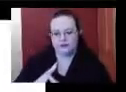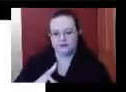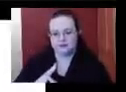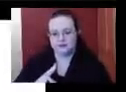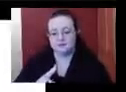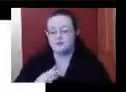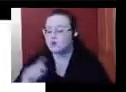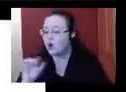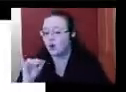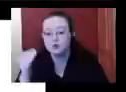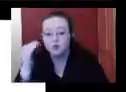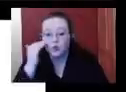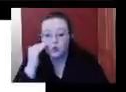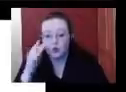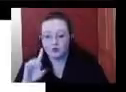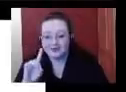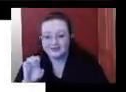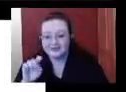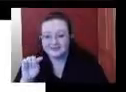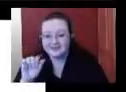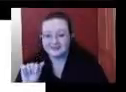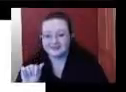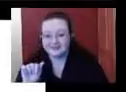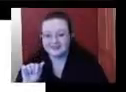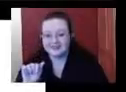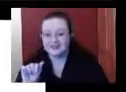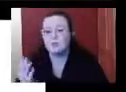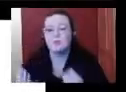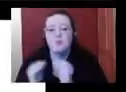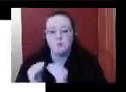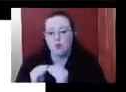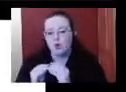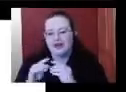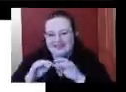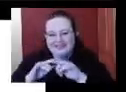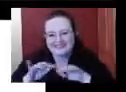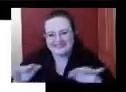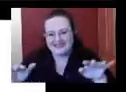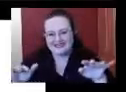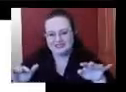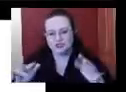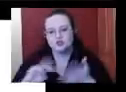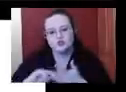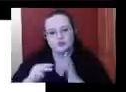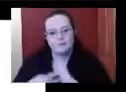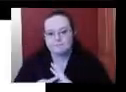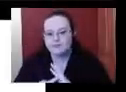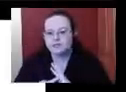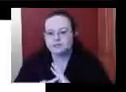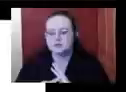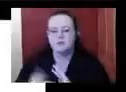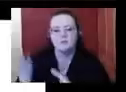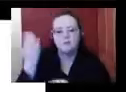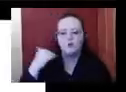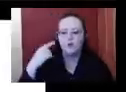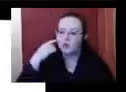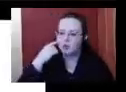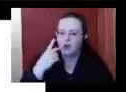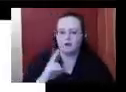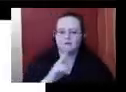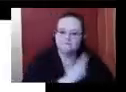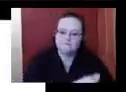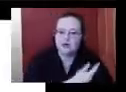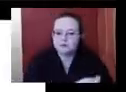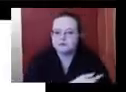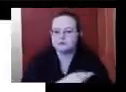is much more contagious, so we will need higher vaccination rates in our community than previously thought in order to